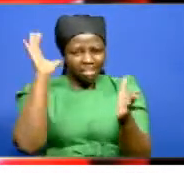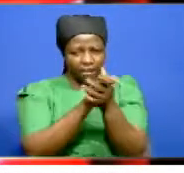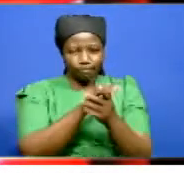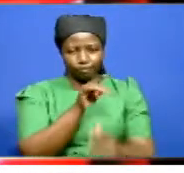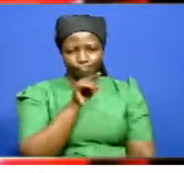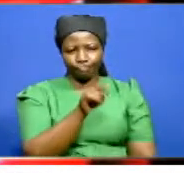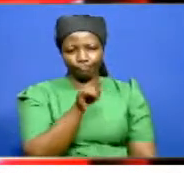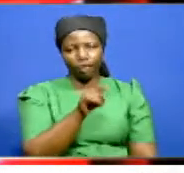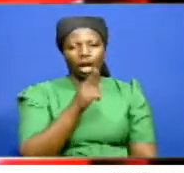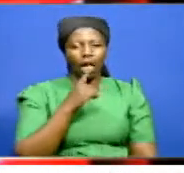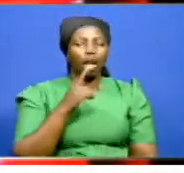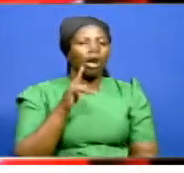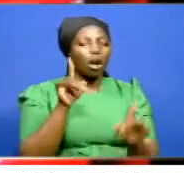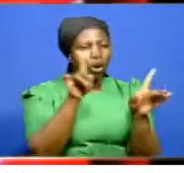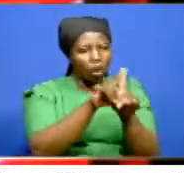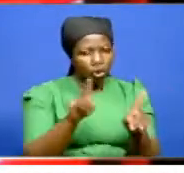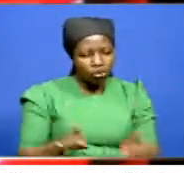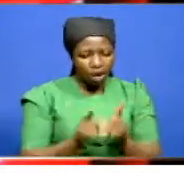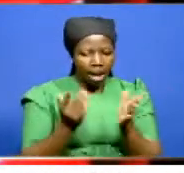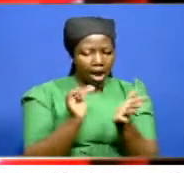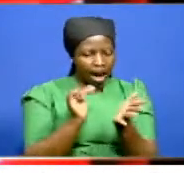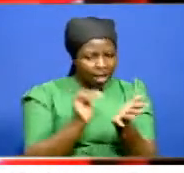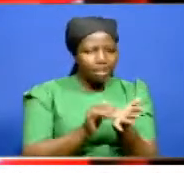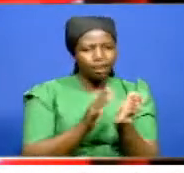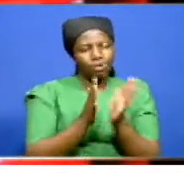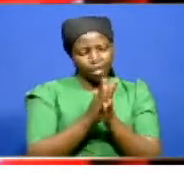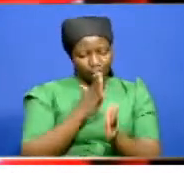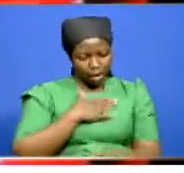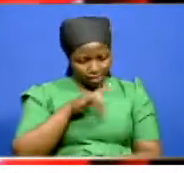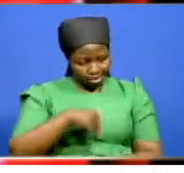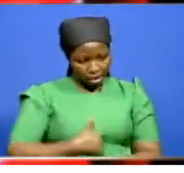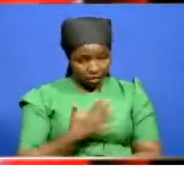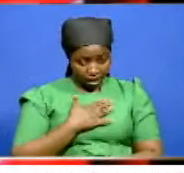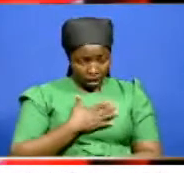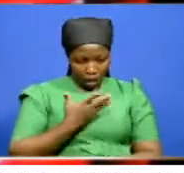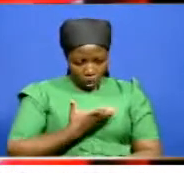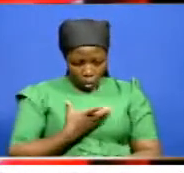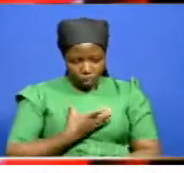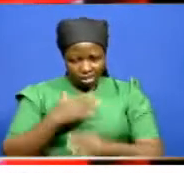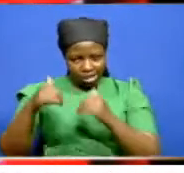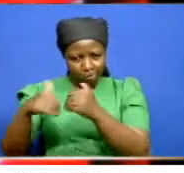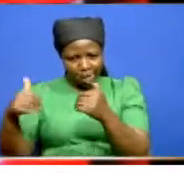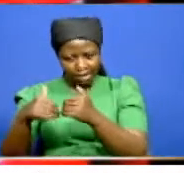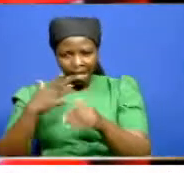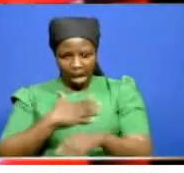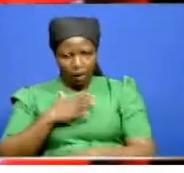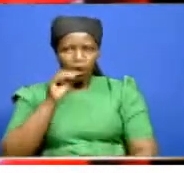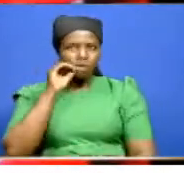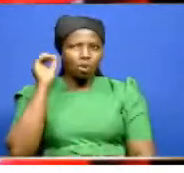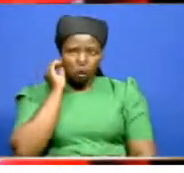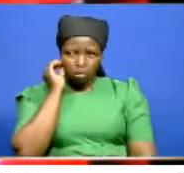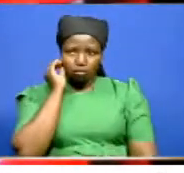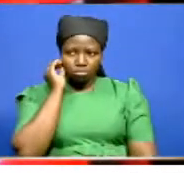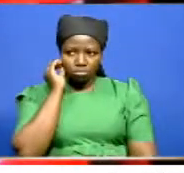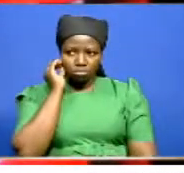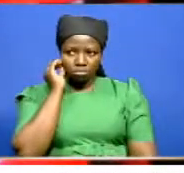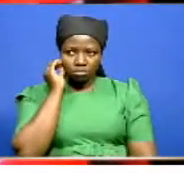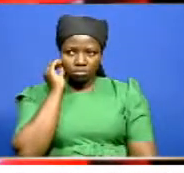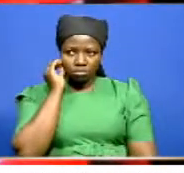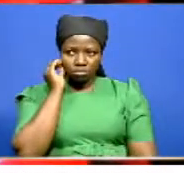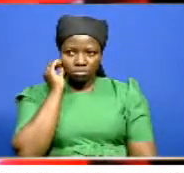all begin with ourselves, in our own spaces, in our home. That the man has changed to their